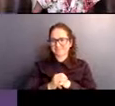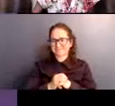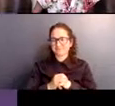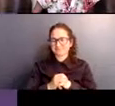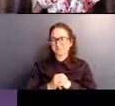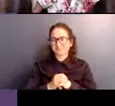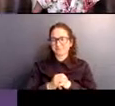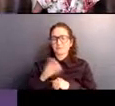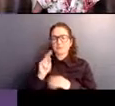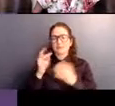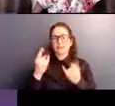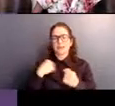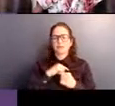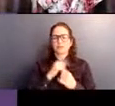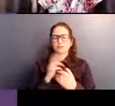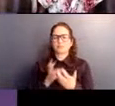Now, as we adapt